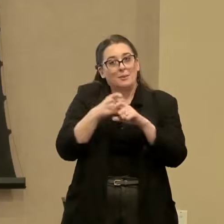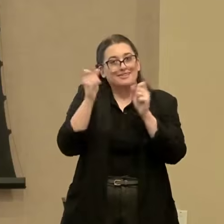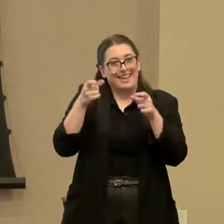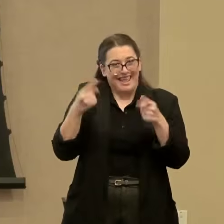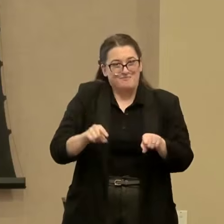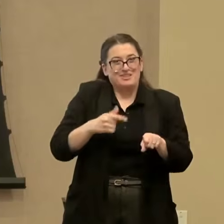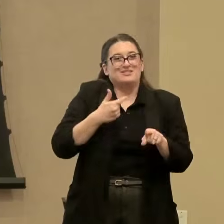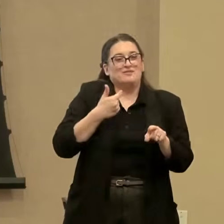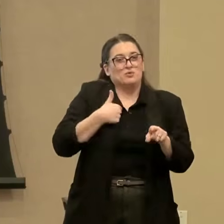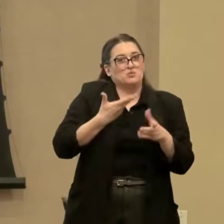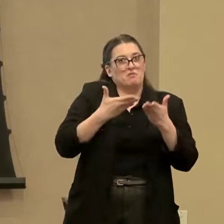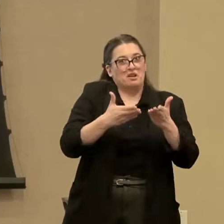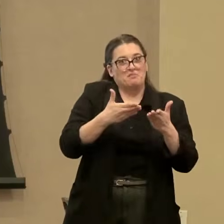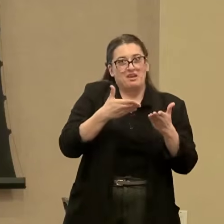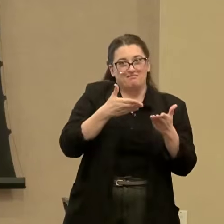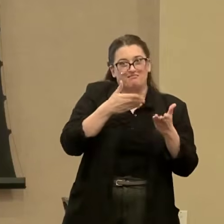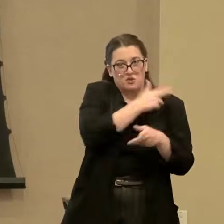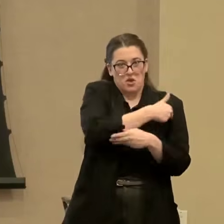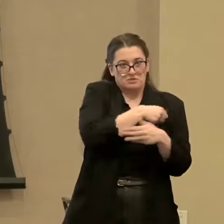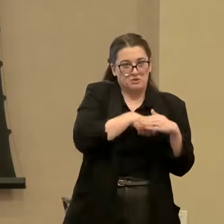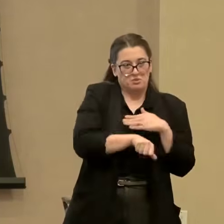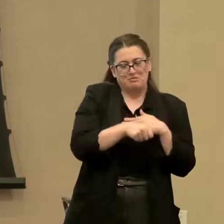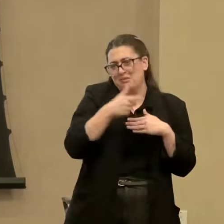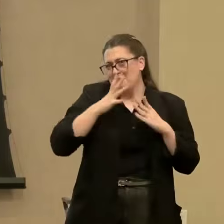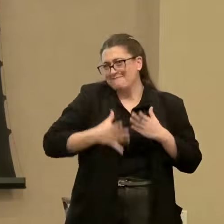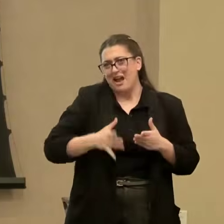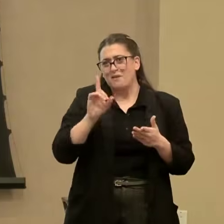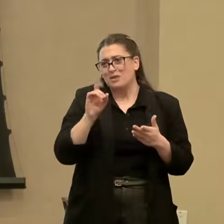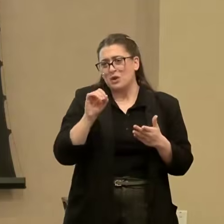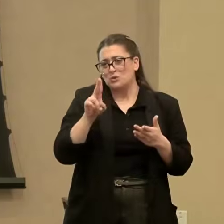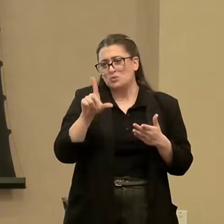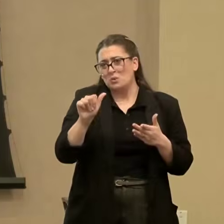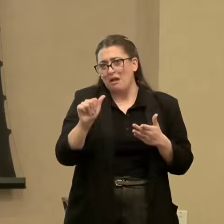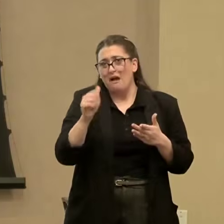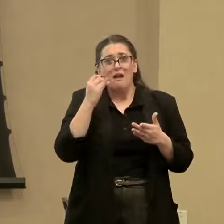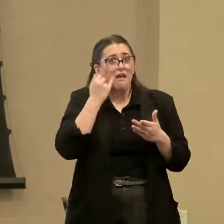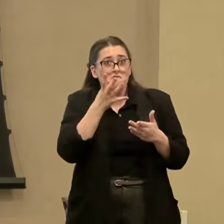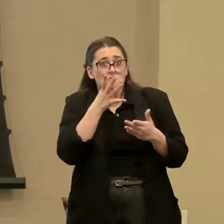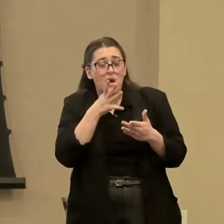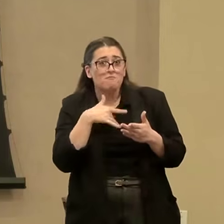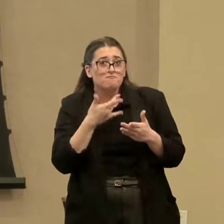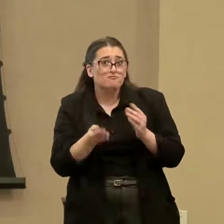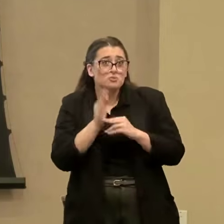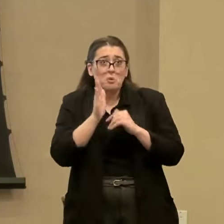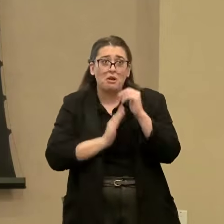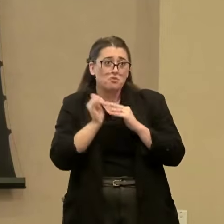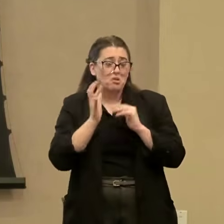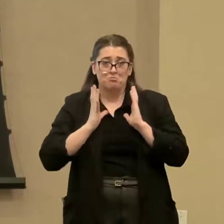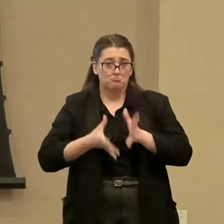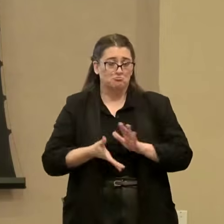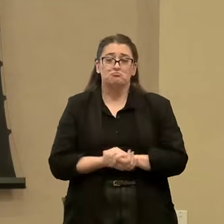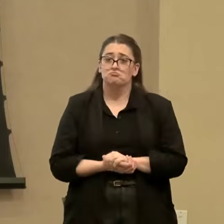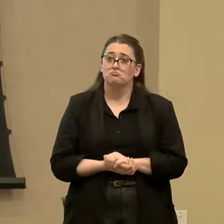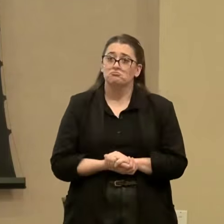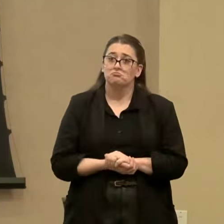being in the hospital. But I'm totally fine with a doula being around. Probably would help mom feel more comfortable if she wanted that too. Yeah.